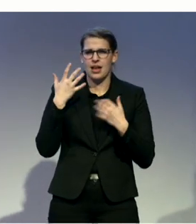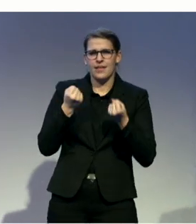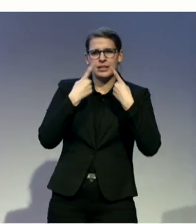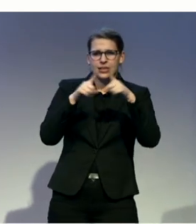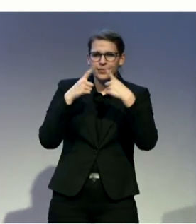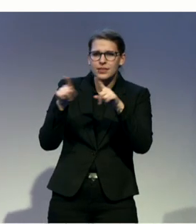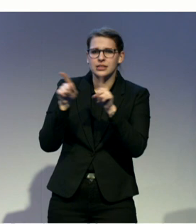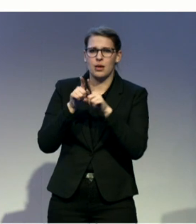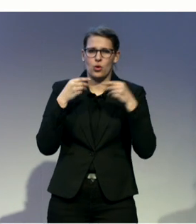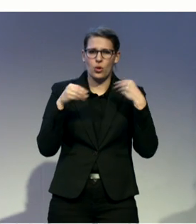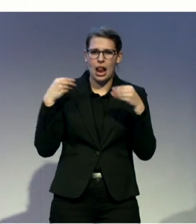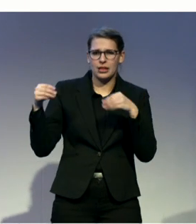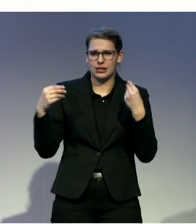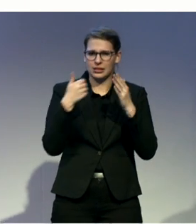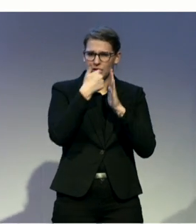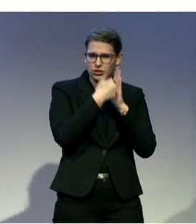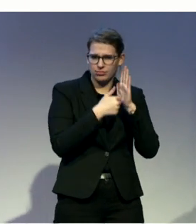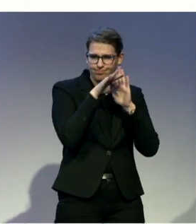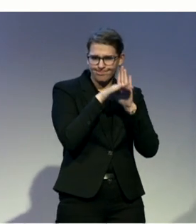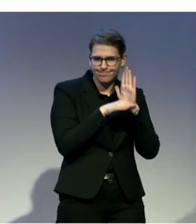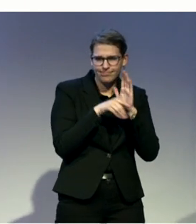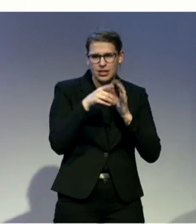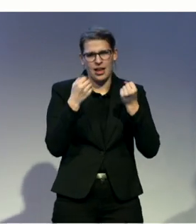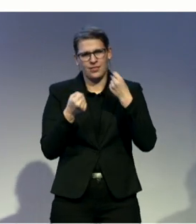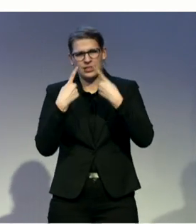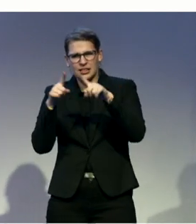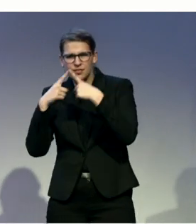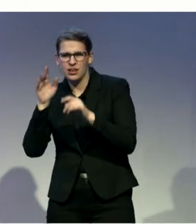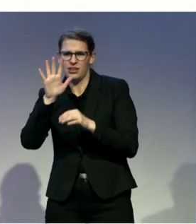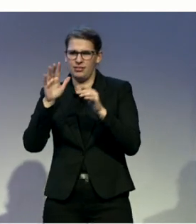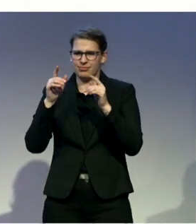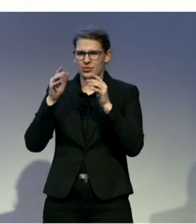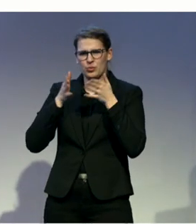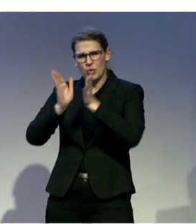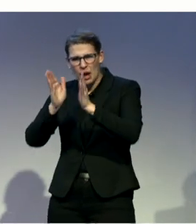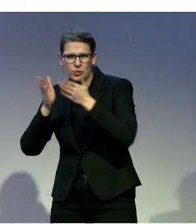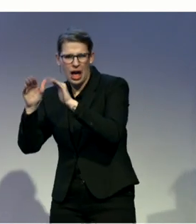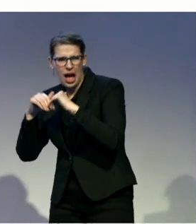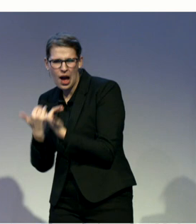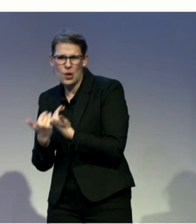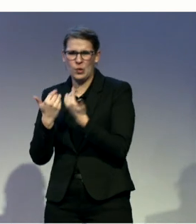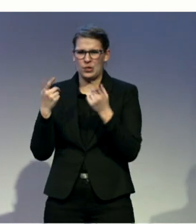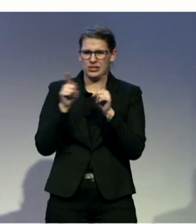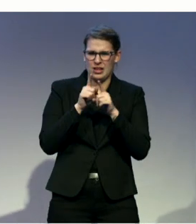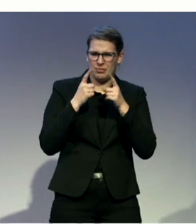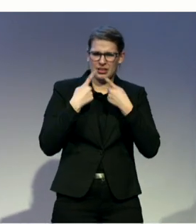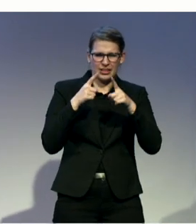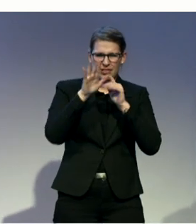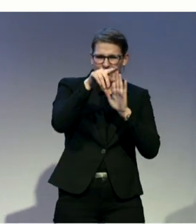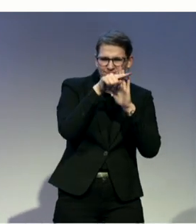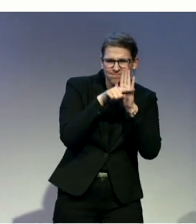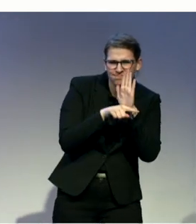for the services. We have methodological guide. We even ratified the UN Convention for Disability People. We